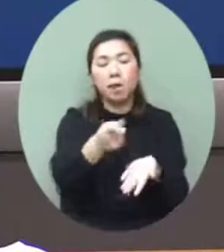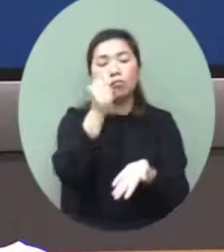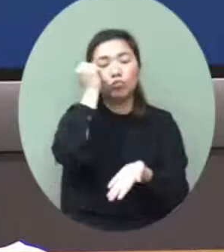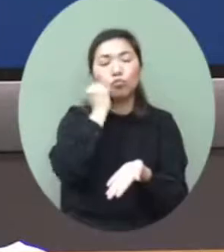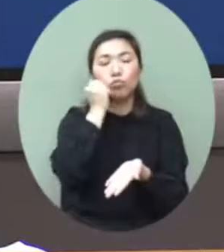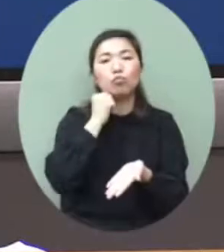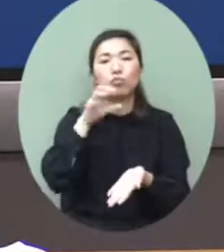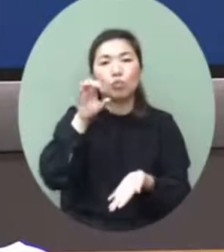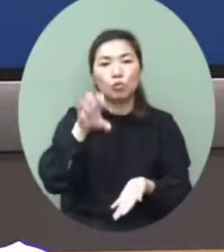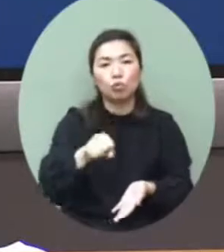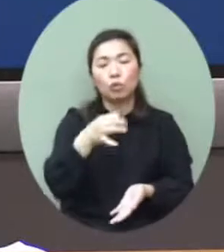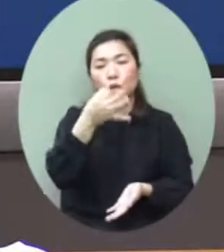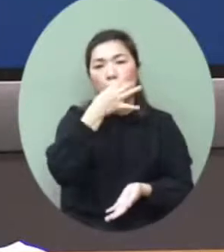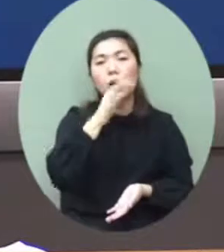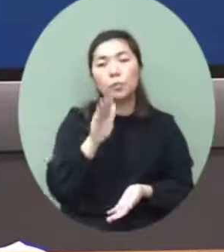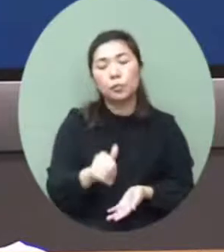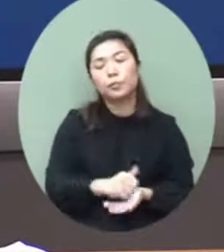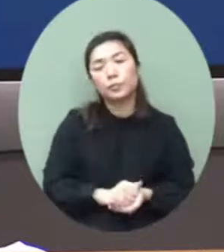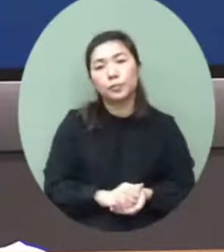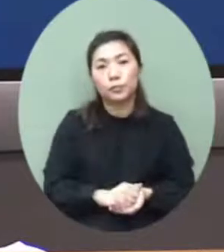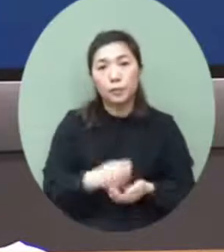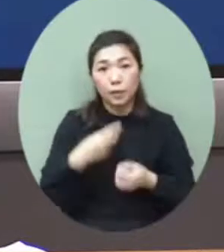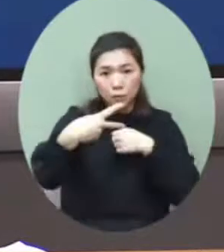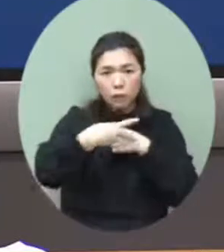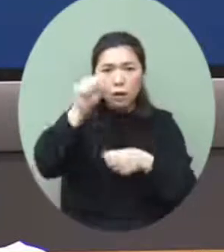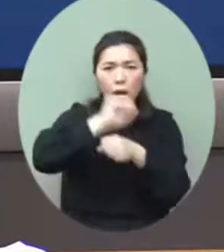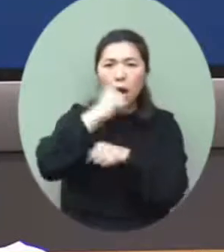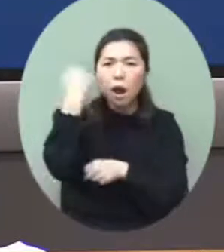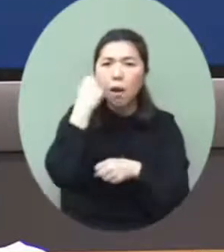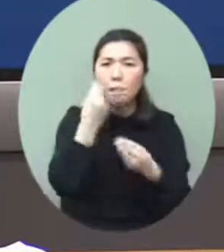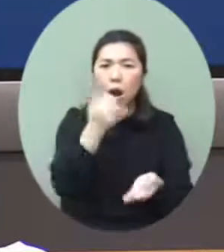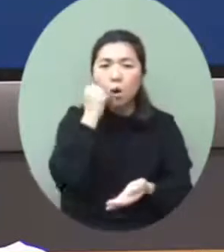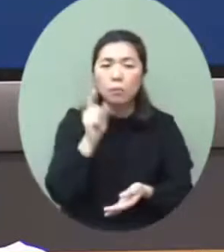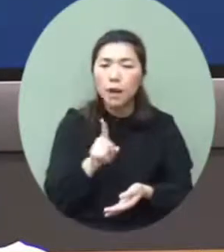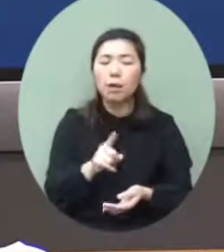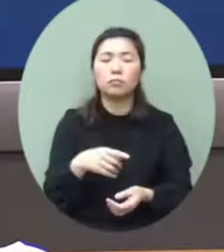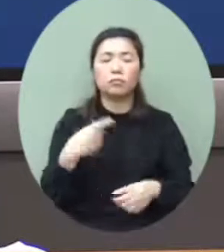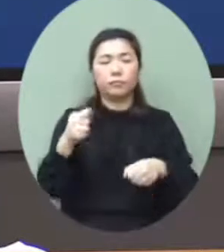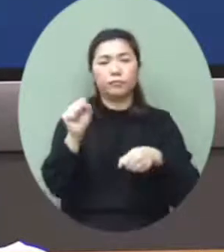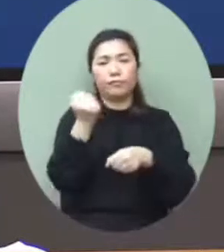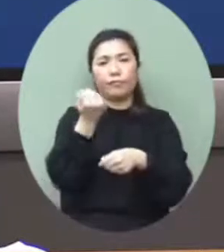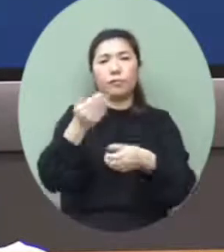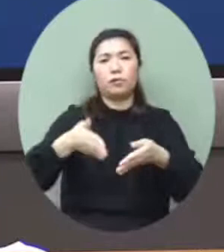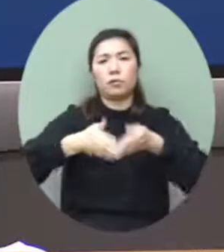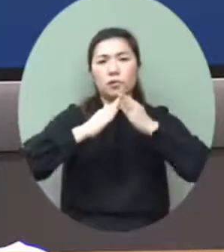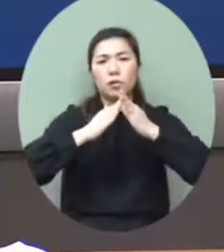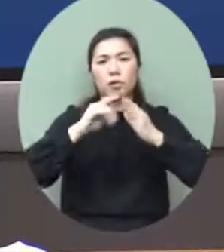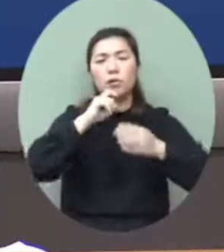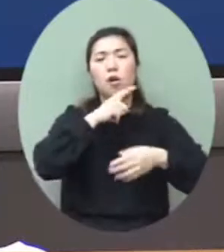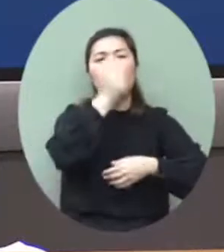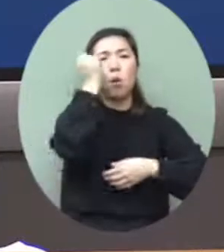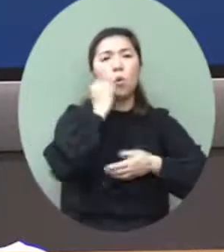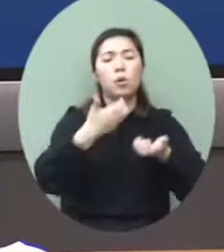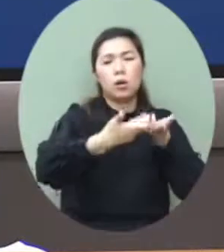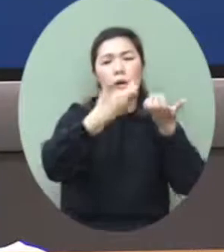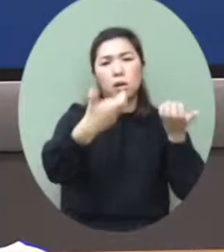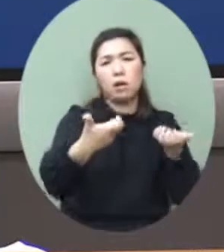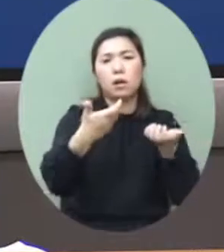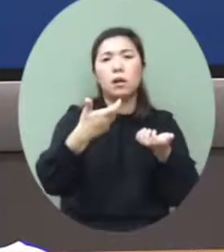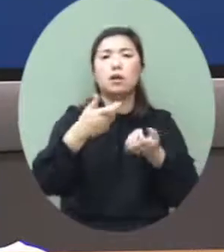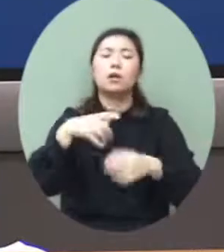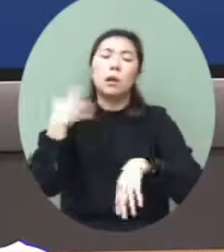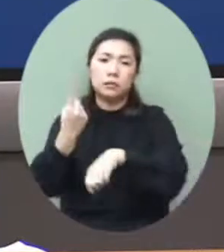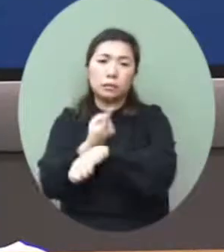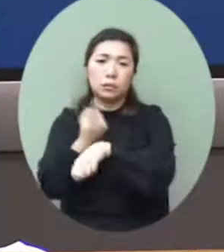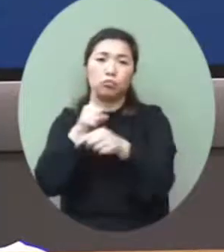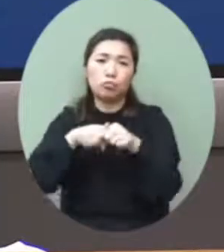medical staff will also administer the drugs to elderly patients. The fifth enhanced measure is to set up